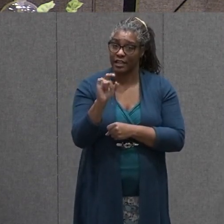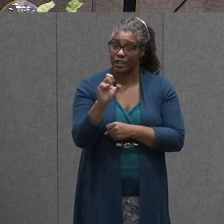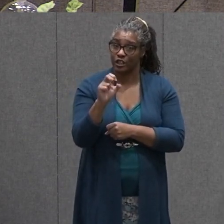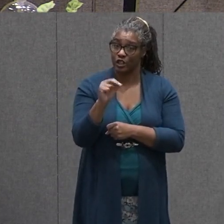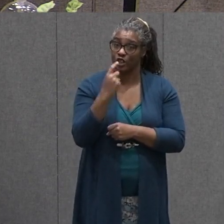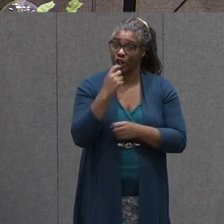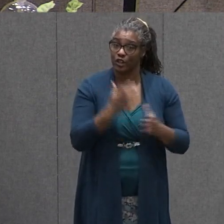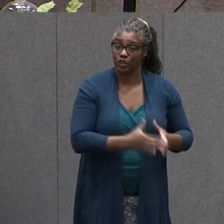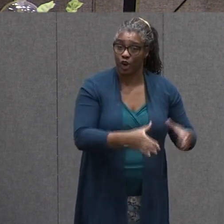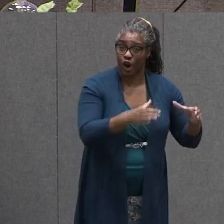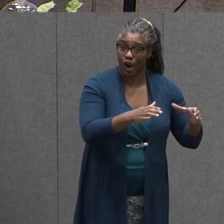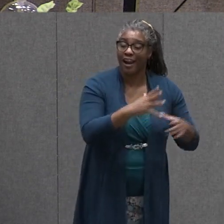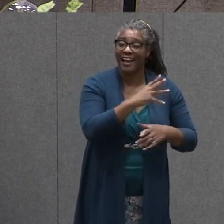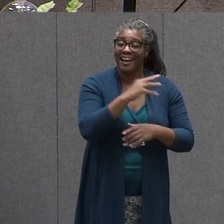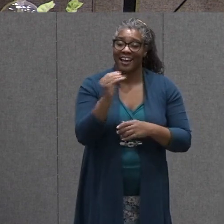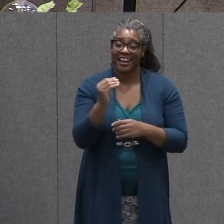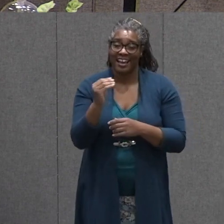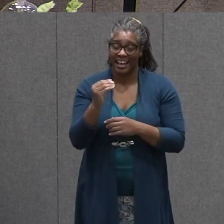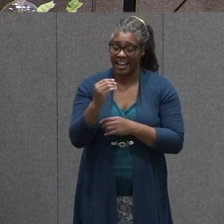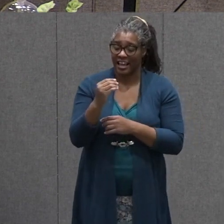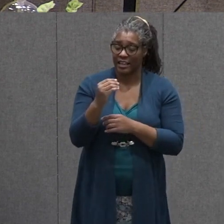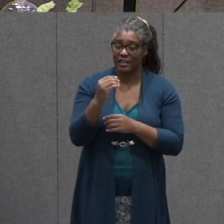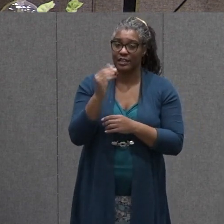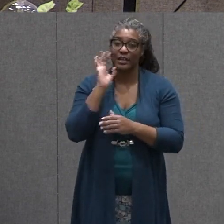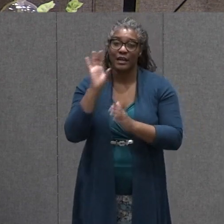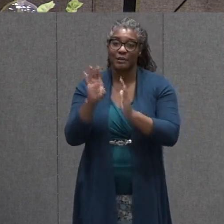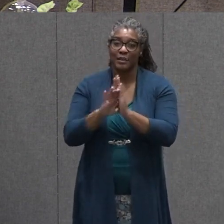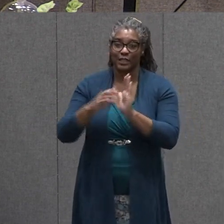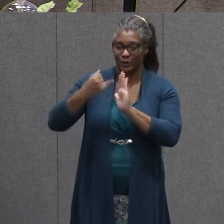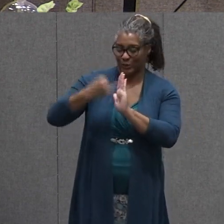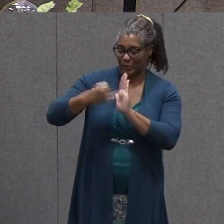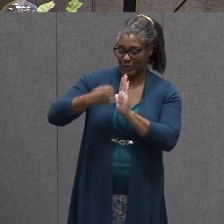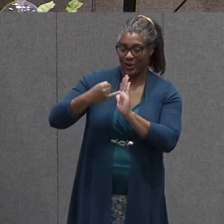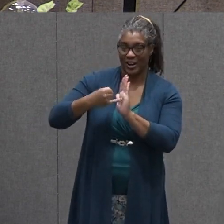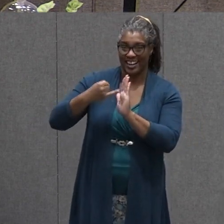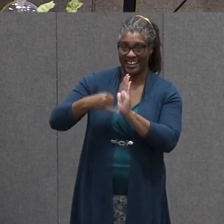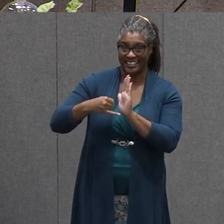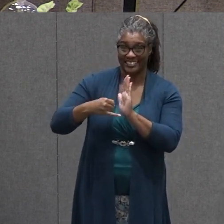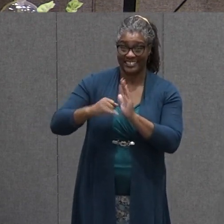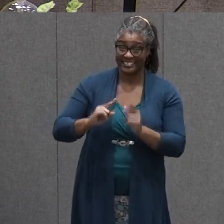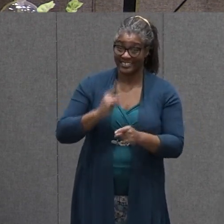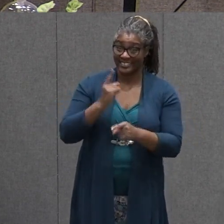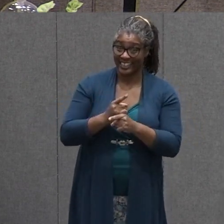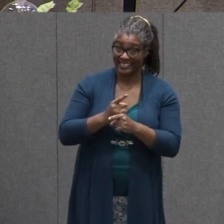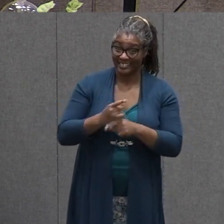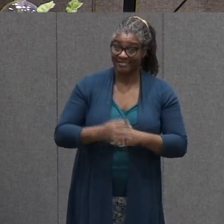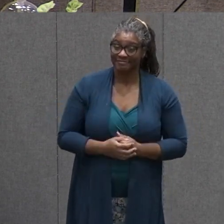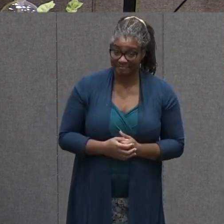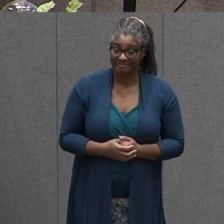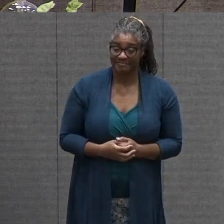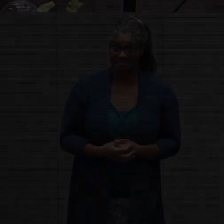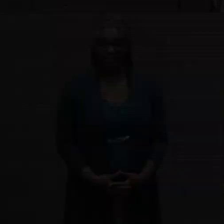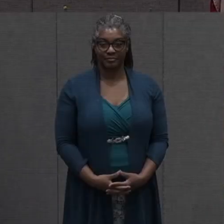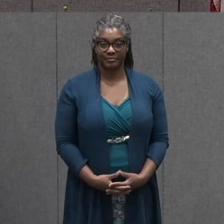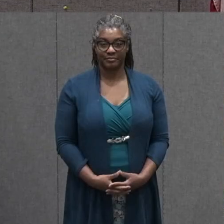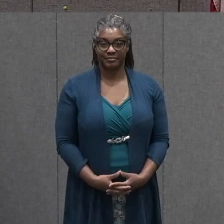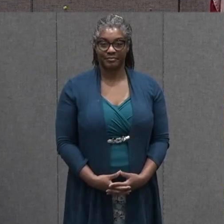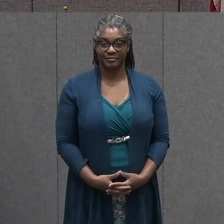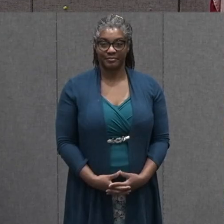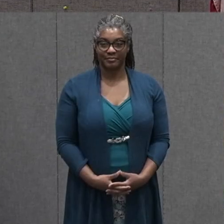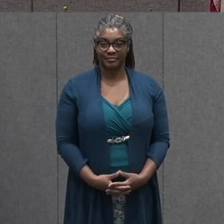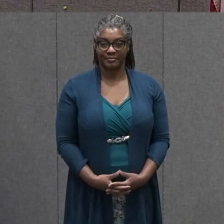After their very long trip, the seeds settle down. They look just as if they are going to sleep in the earth.